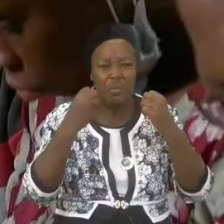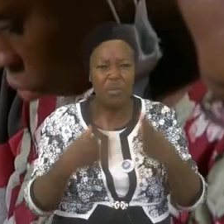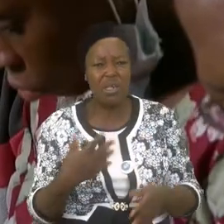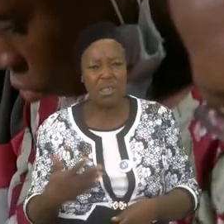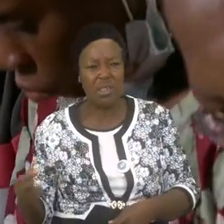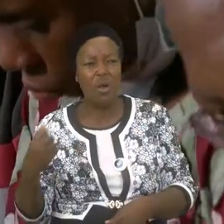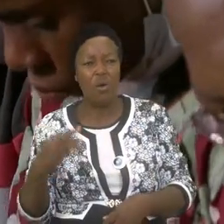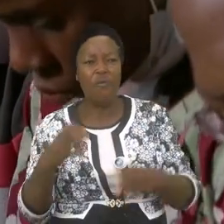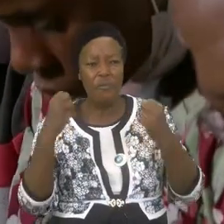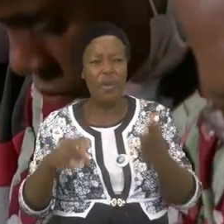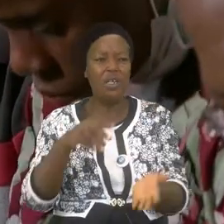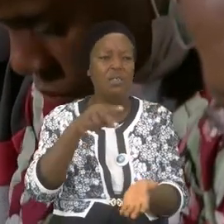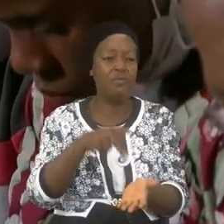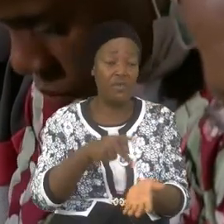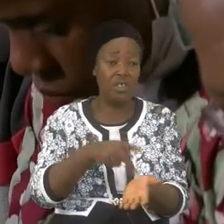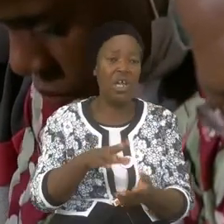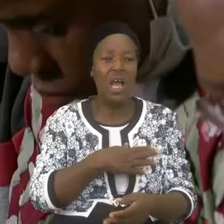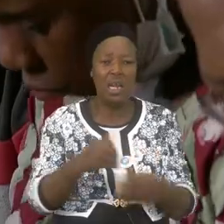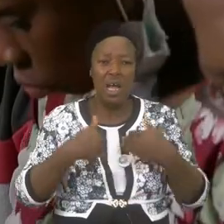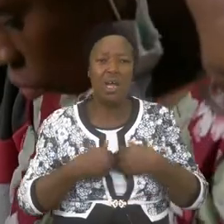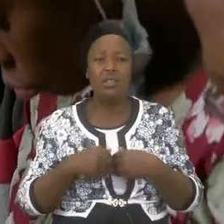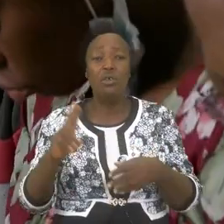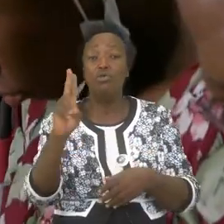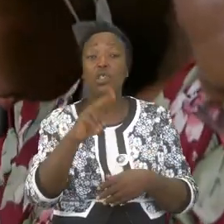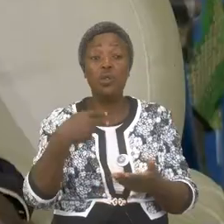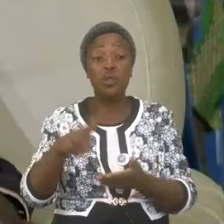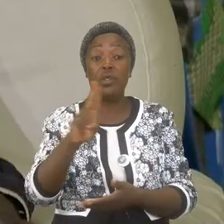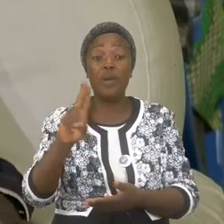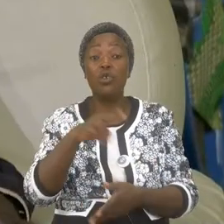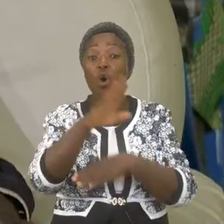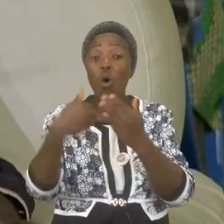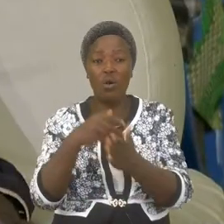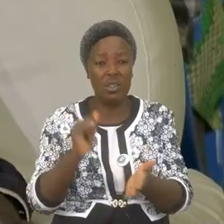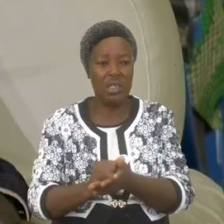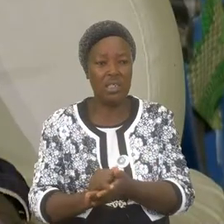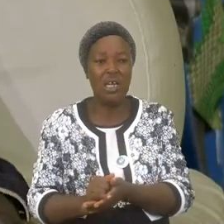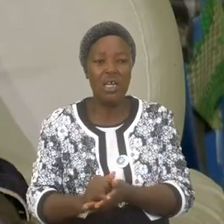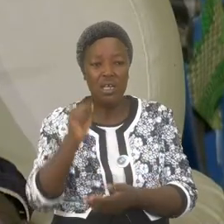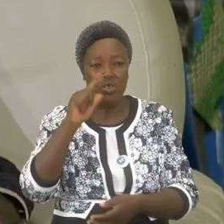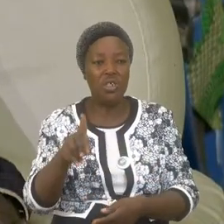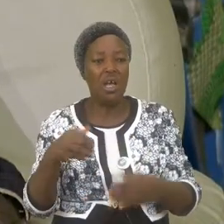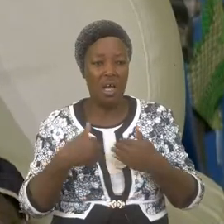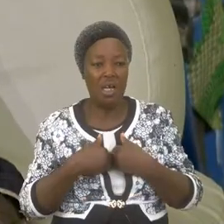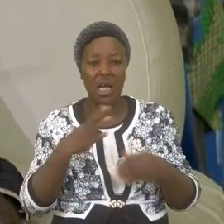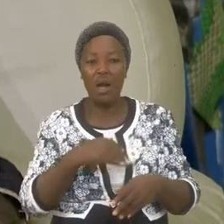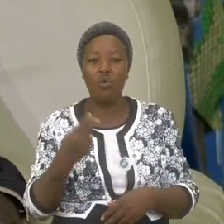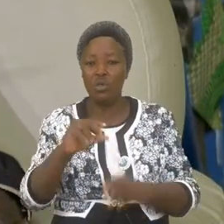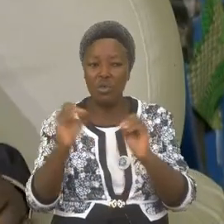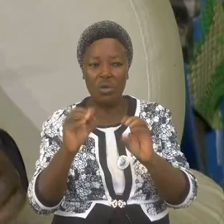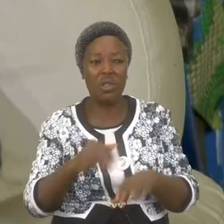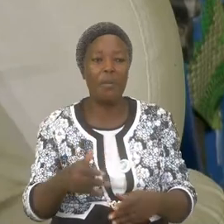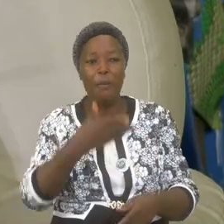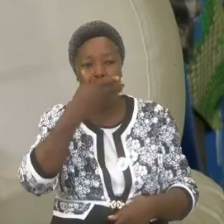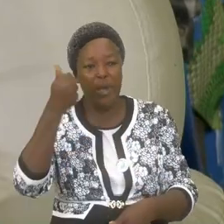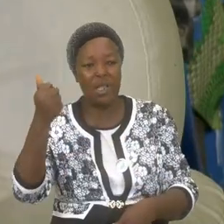had, and was nothing bettered, but rather grew worse. For Nebuchadnezzar,